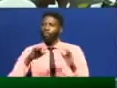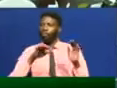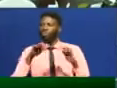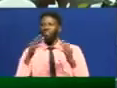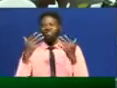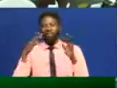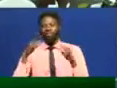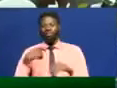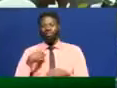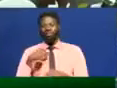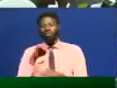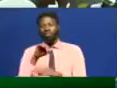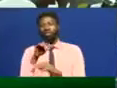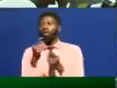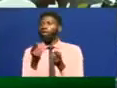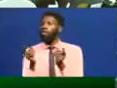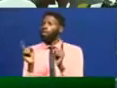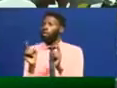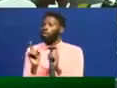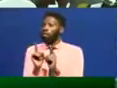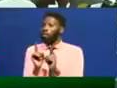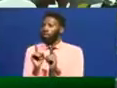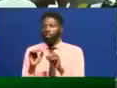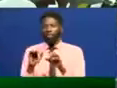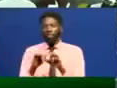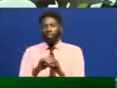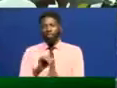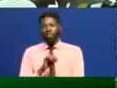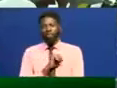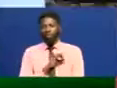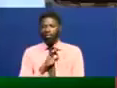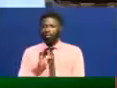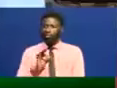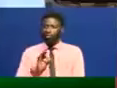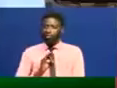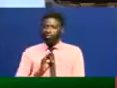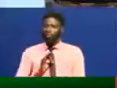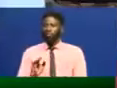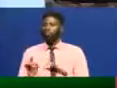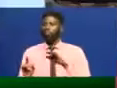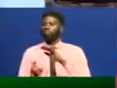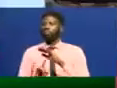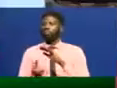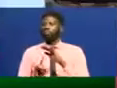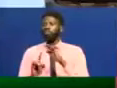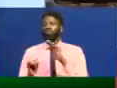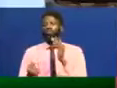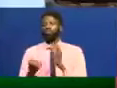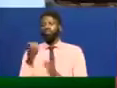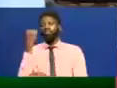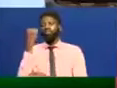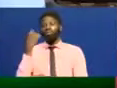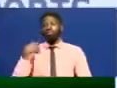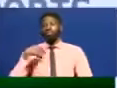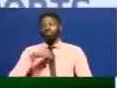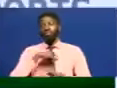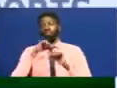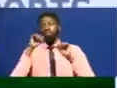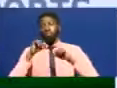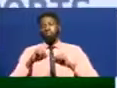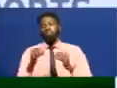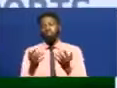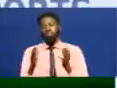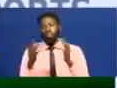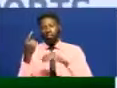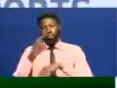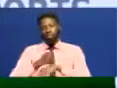going to ask all of you, members of staff of this ministry, to rise so that we can applaud you, because this is your day. May